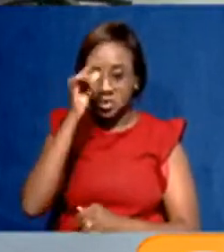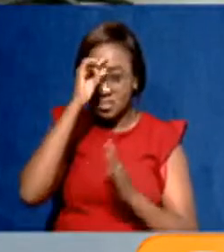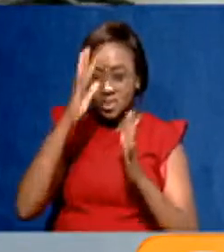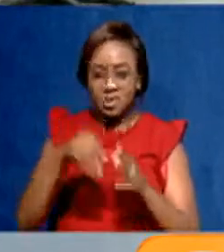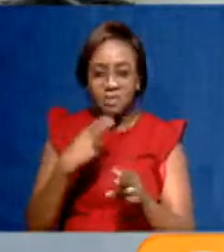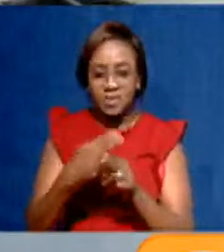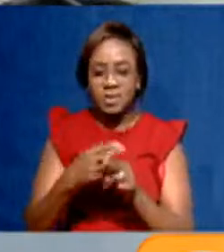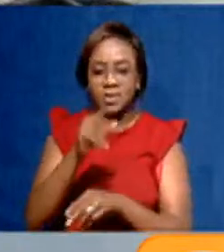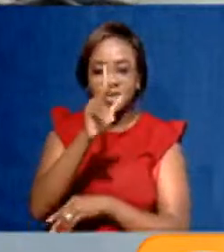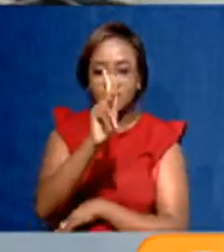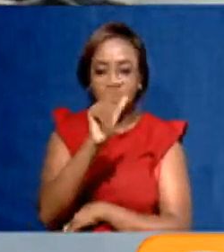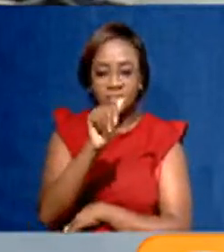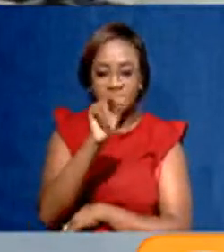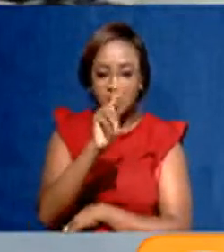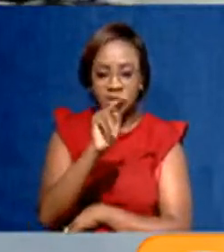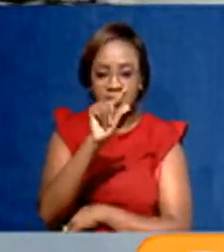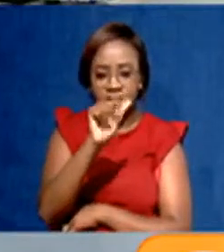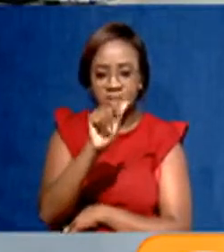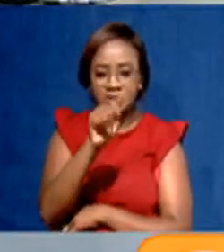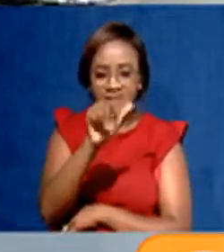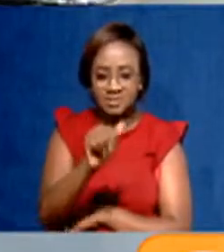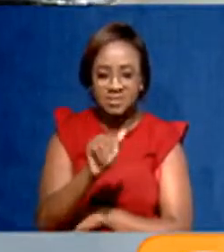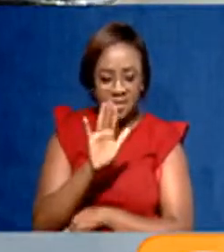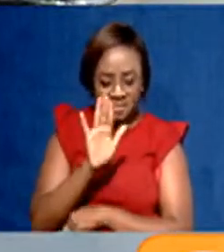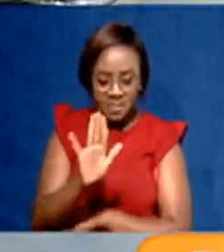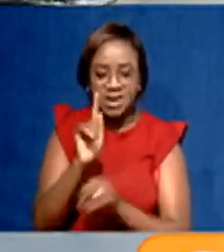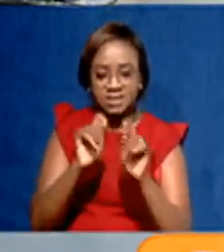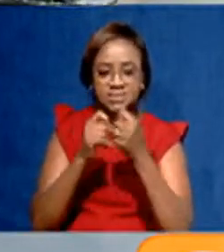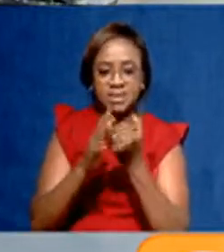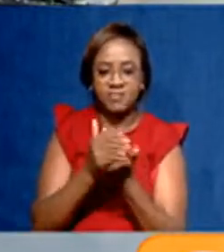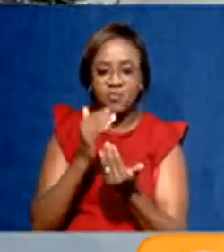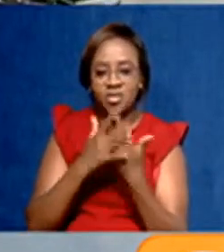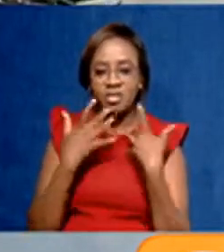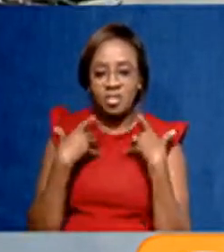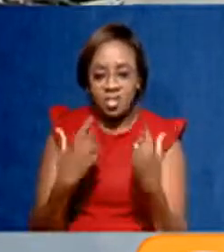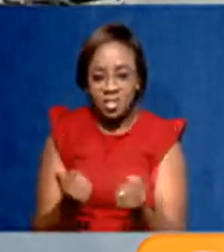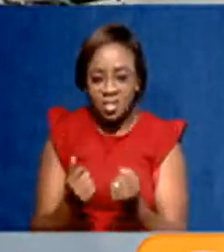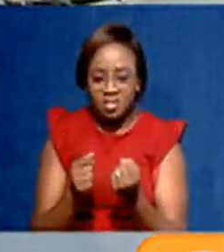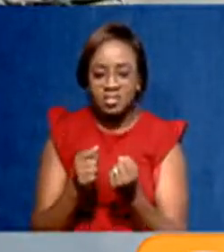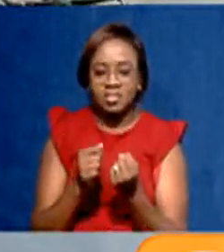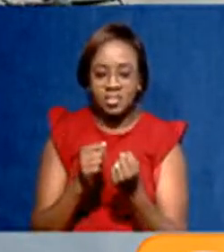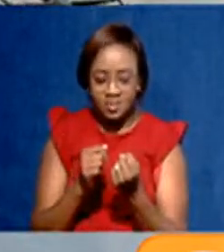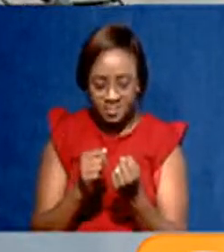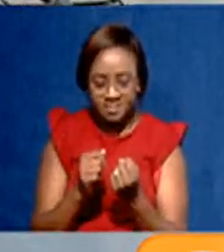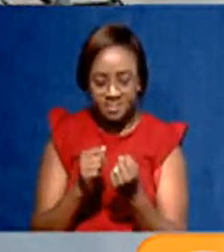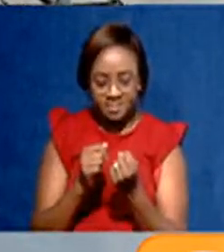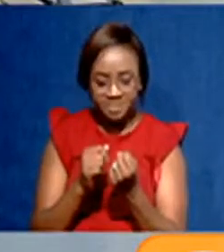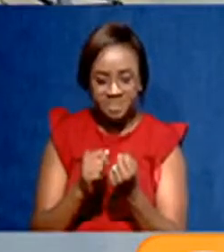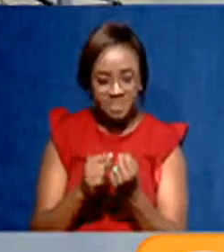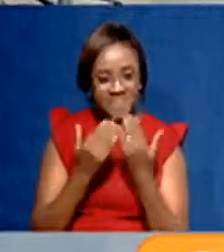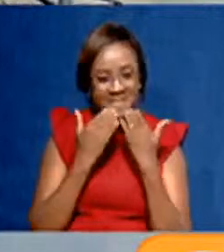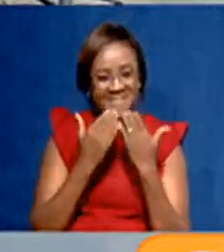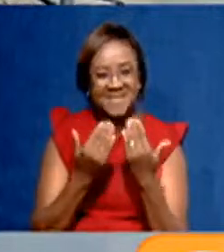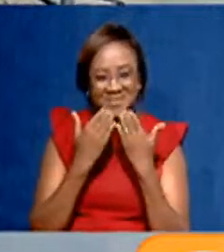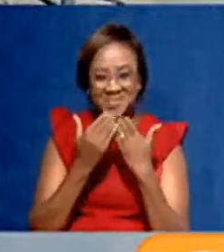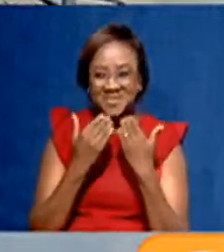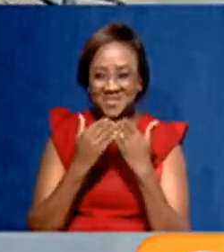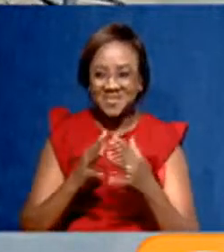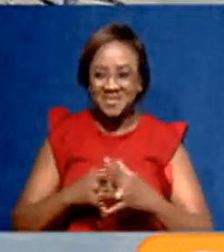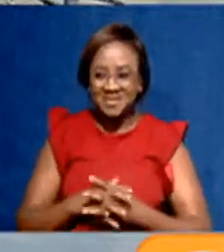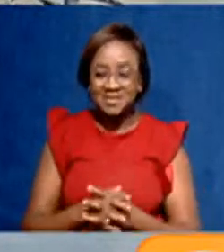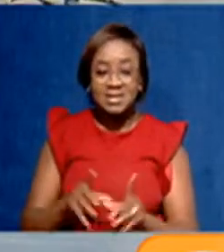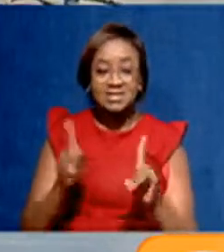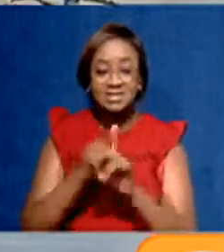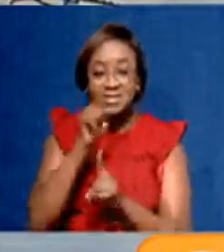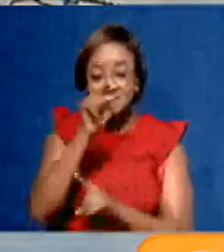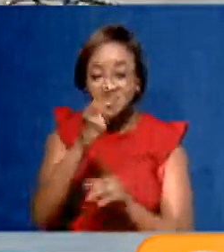Irungu Kang'ata with his version of Obamacare, a.k.a. Kang'ata Care. Thank you, Governor. Thanks so much